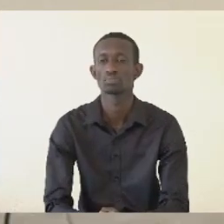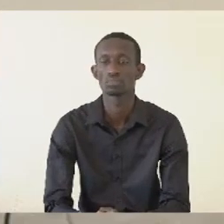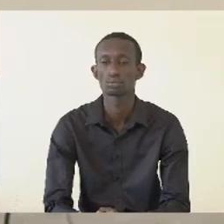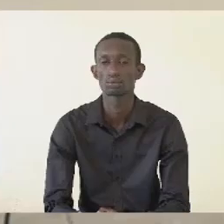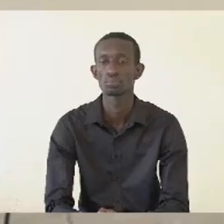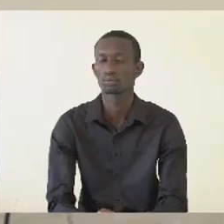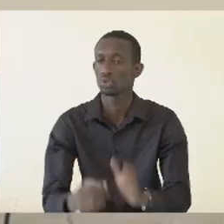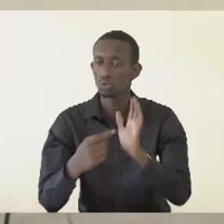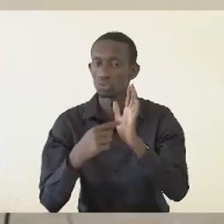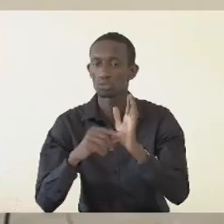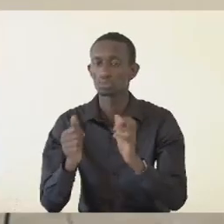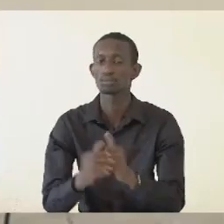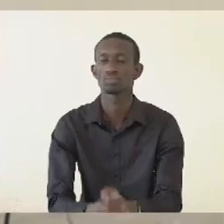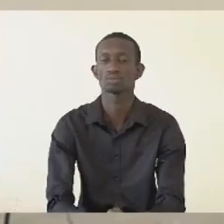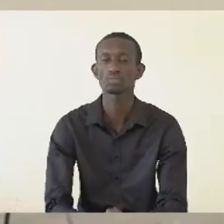more examples.